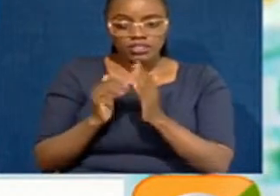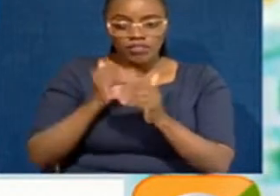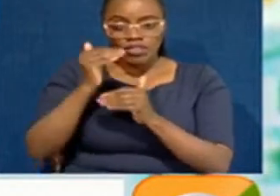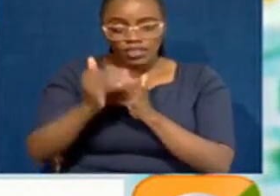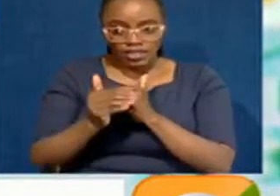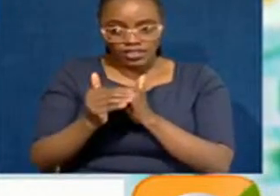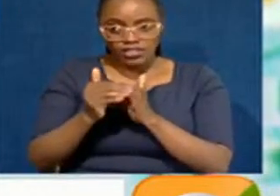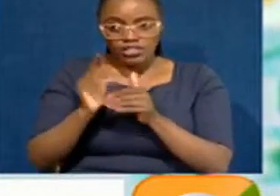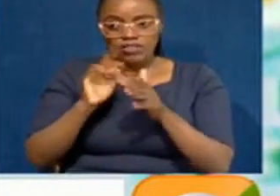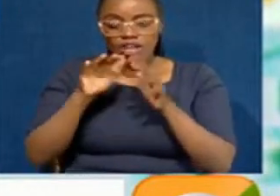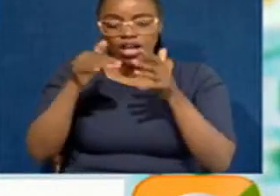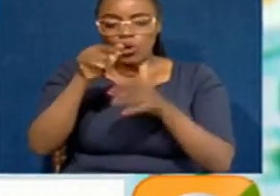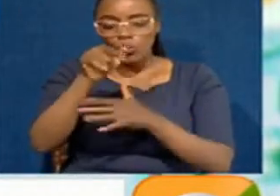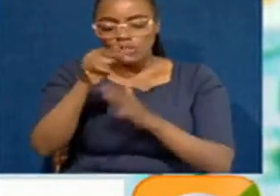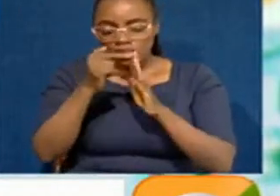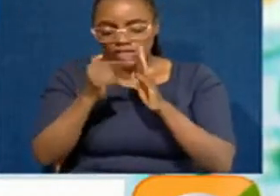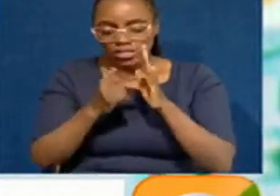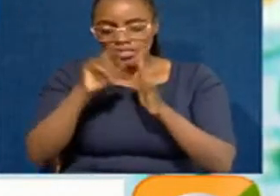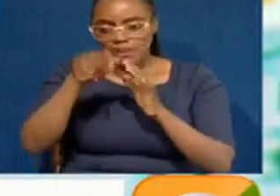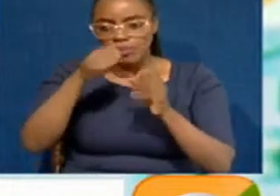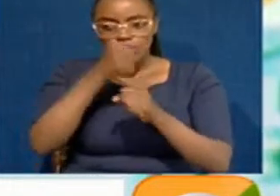also. How this is